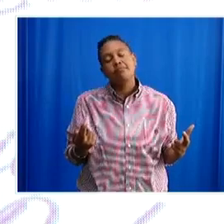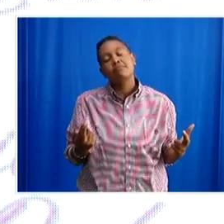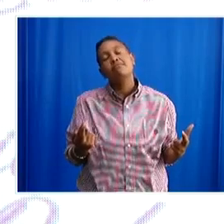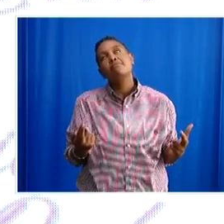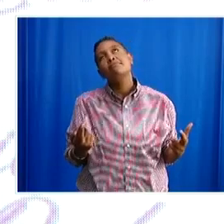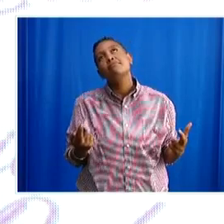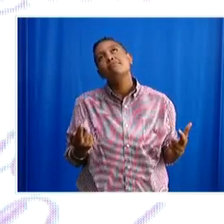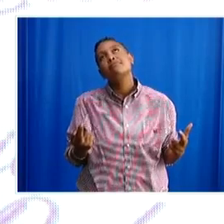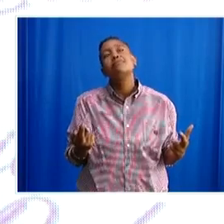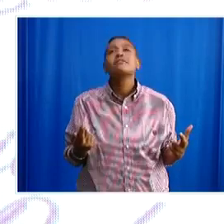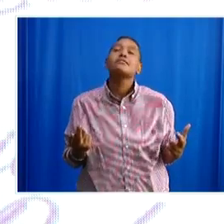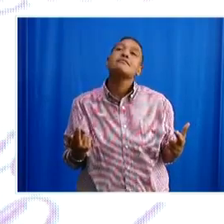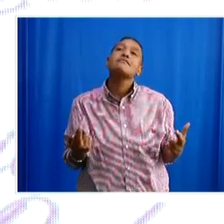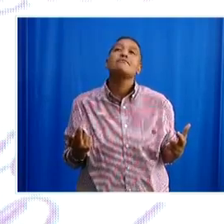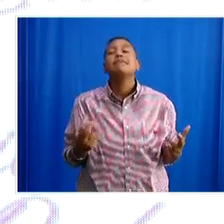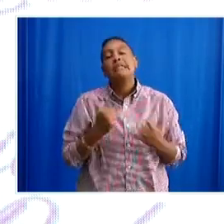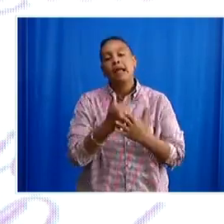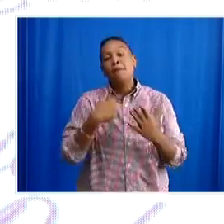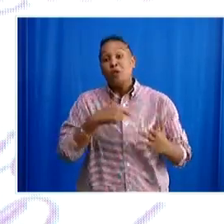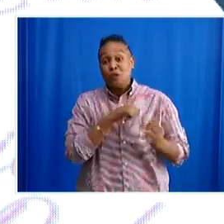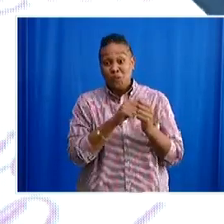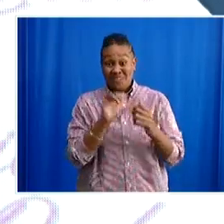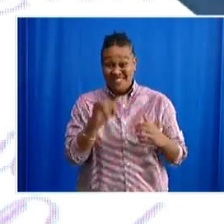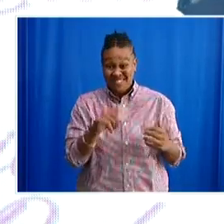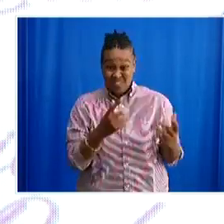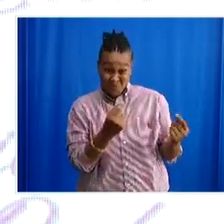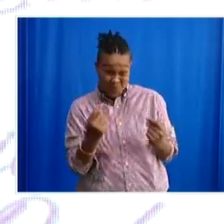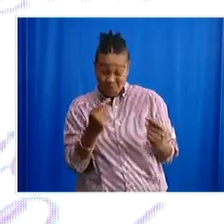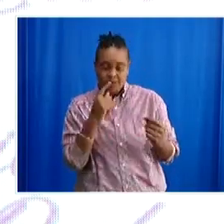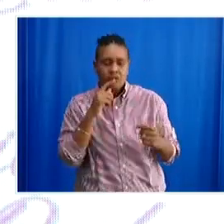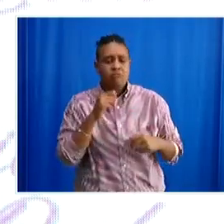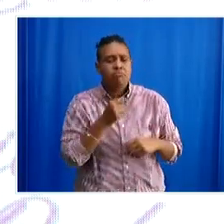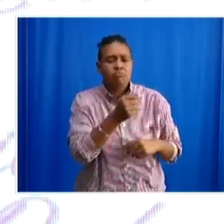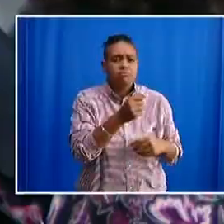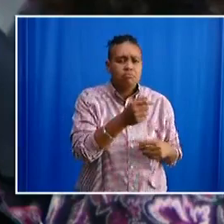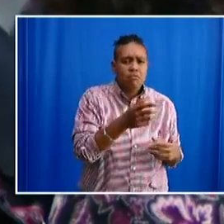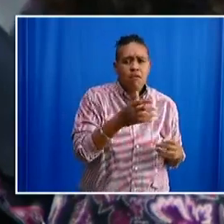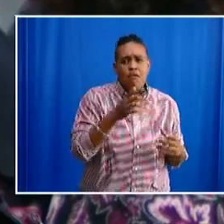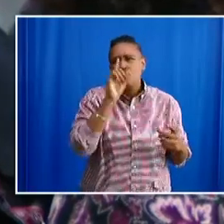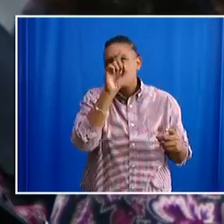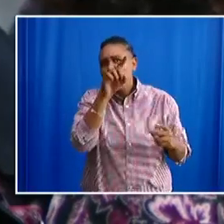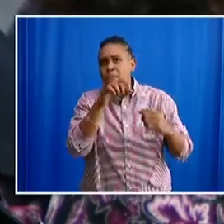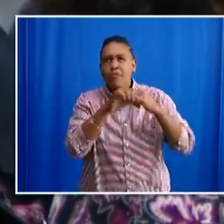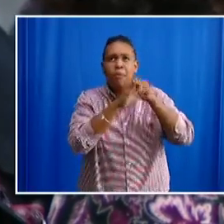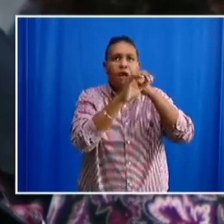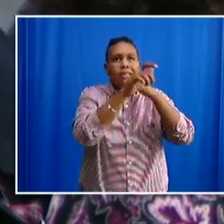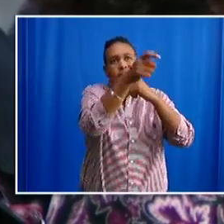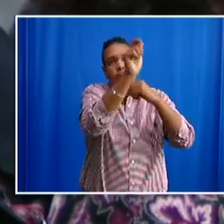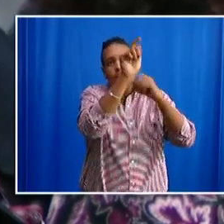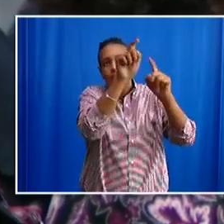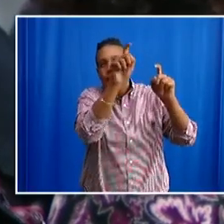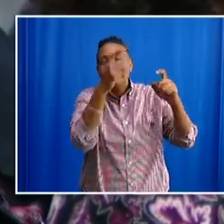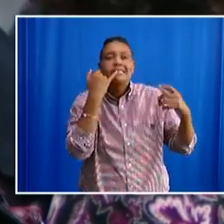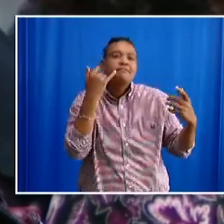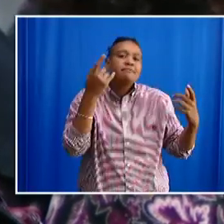put us in a place that we can go to the market and place this instrument. Now, such